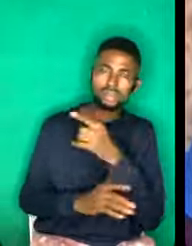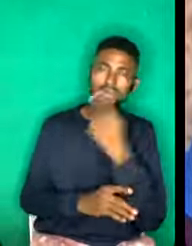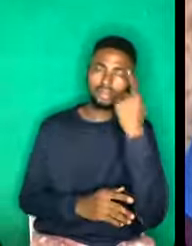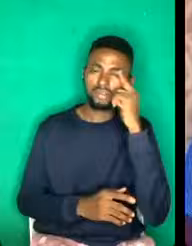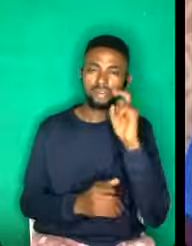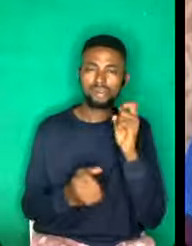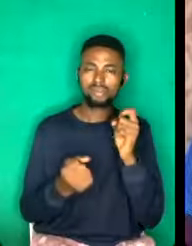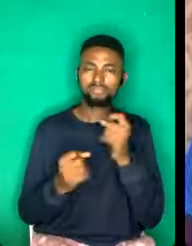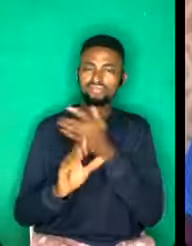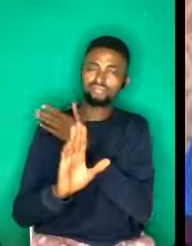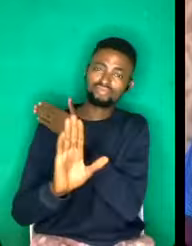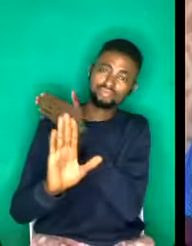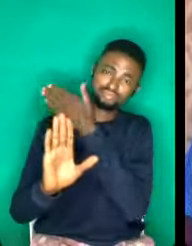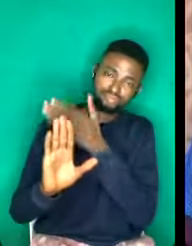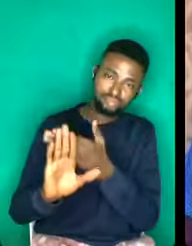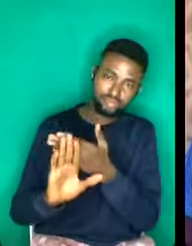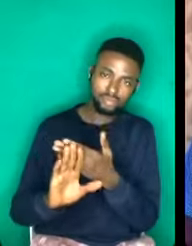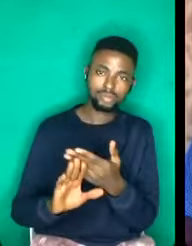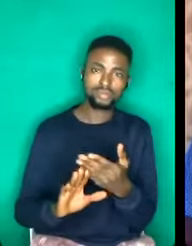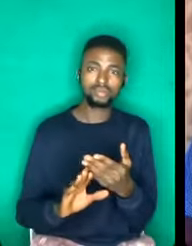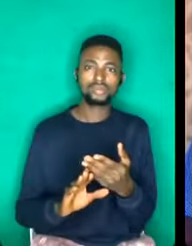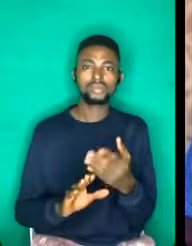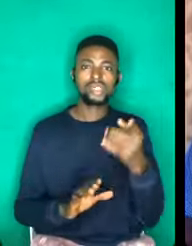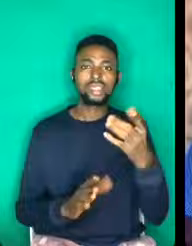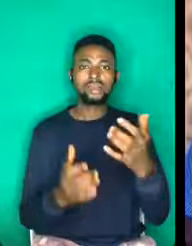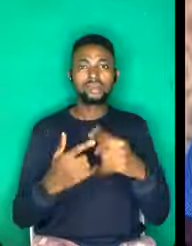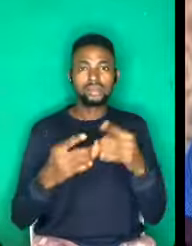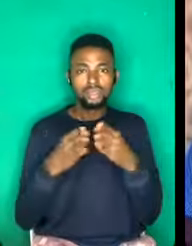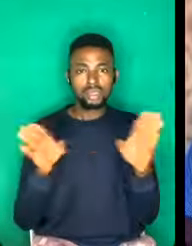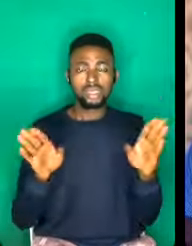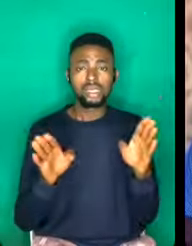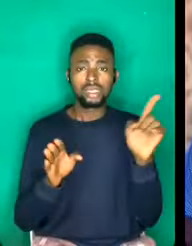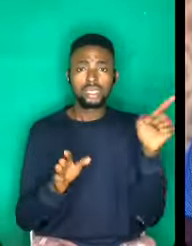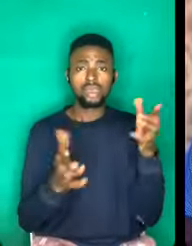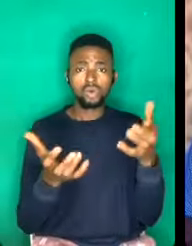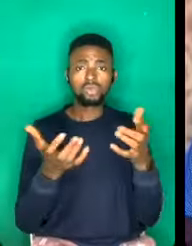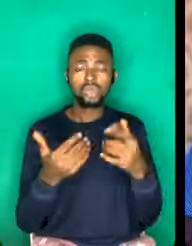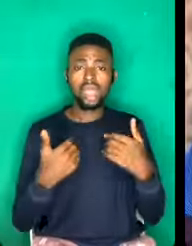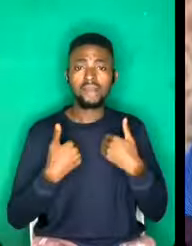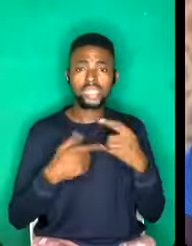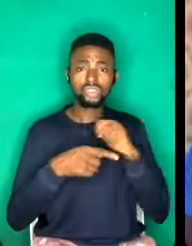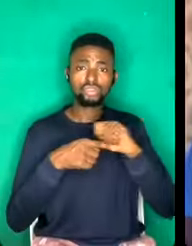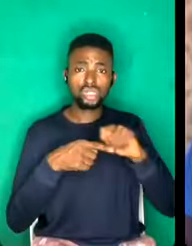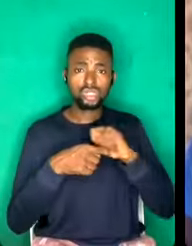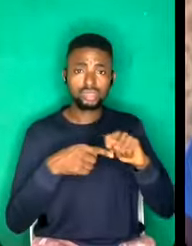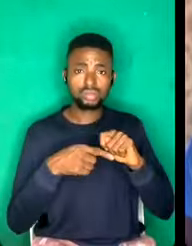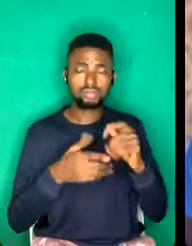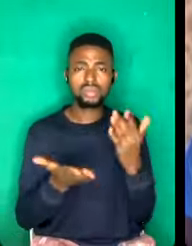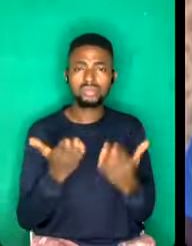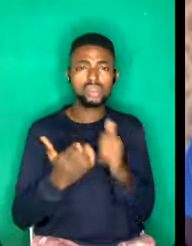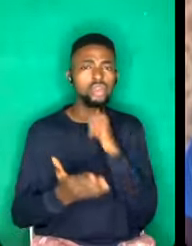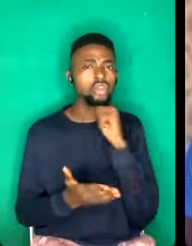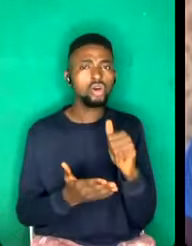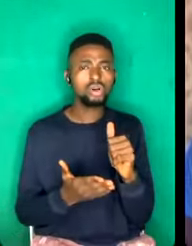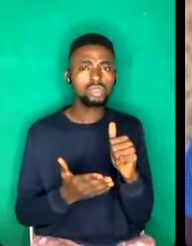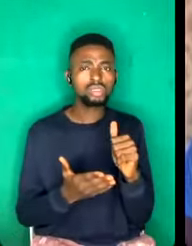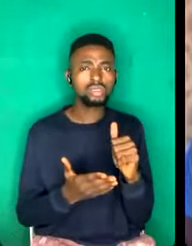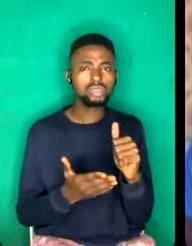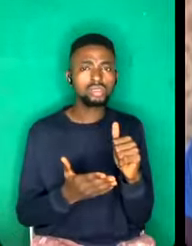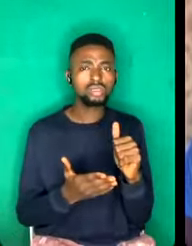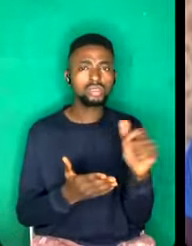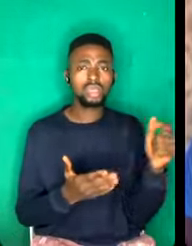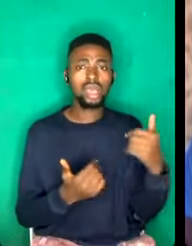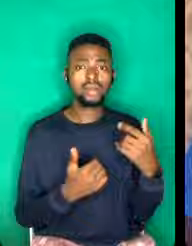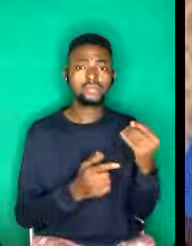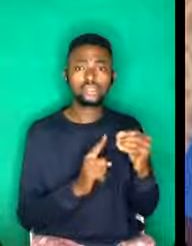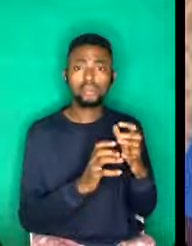I intend, maybe I should just make it public, I intend to have a training. Yeah, it might not be too much, I might not be financially buoyant, but at least have